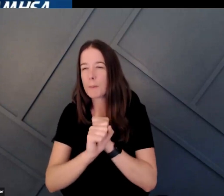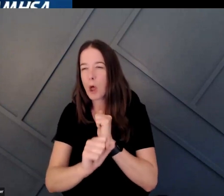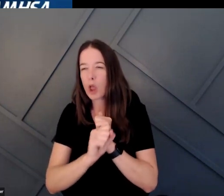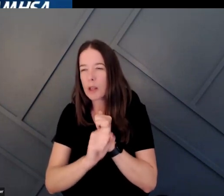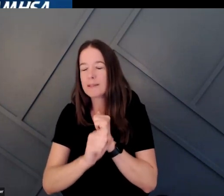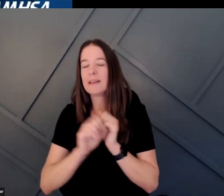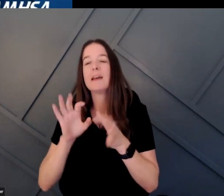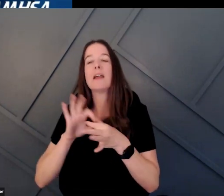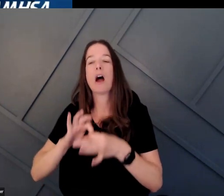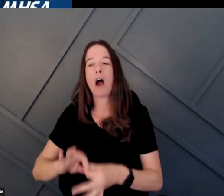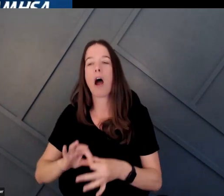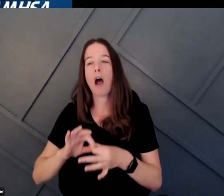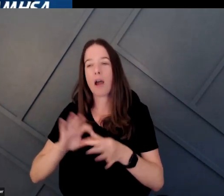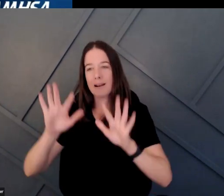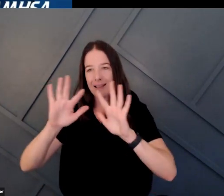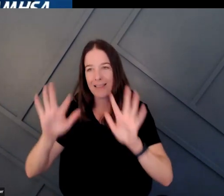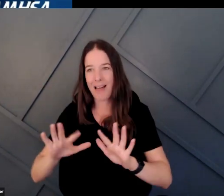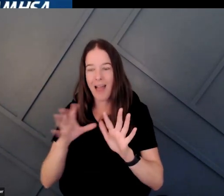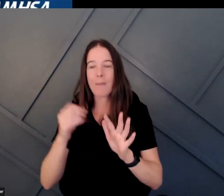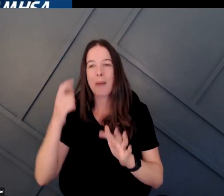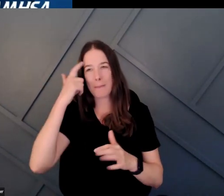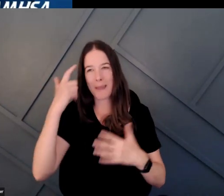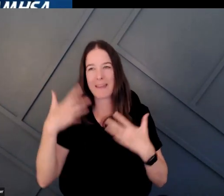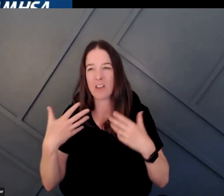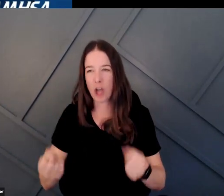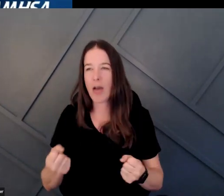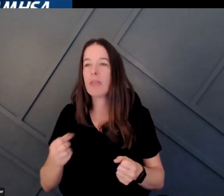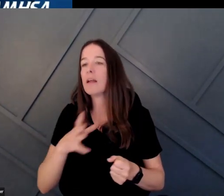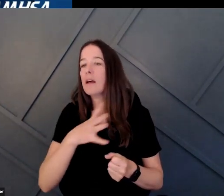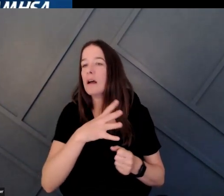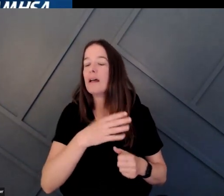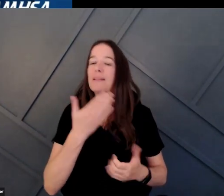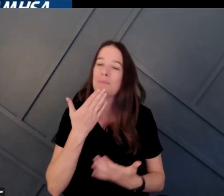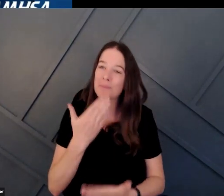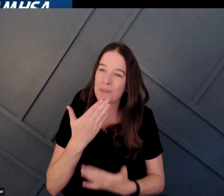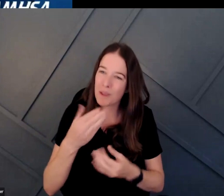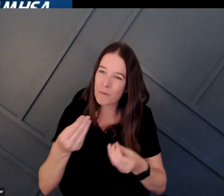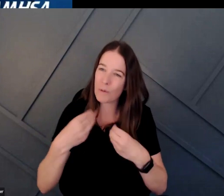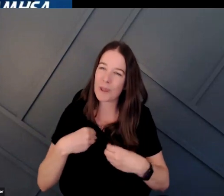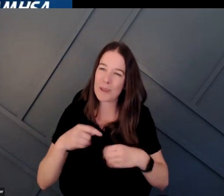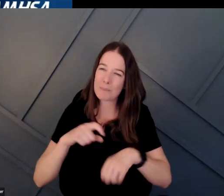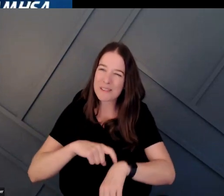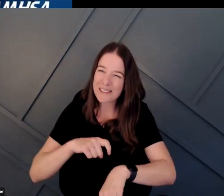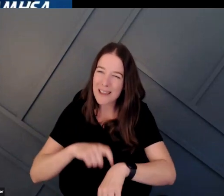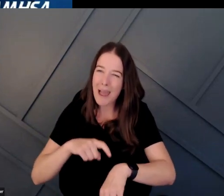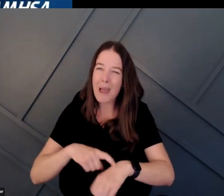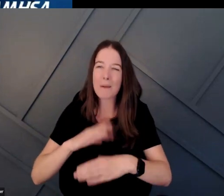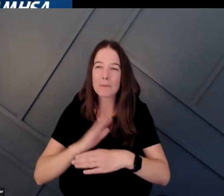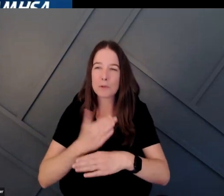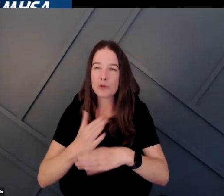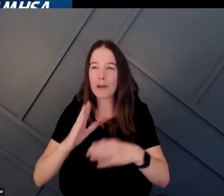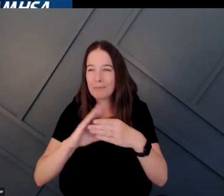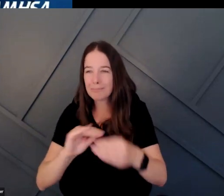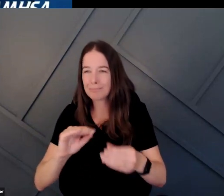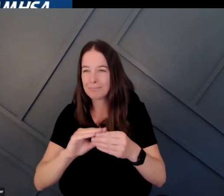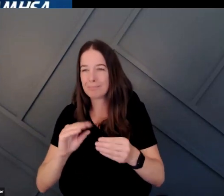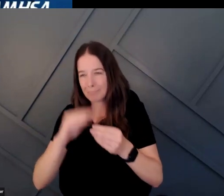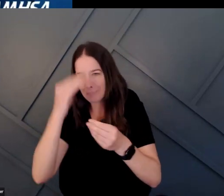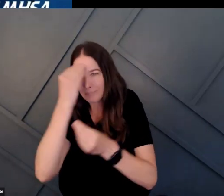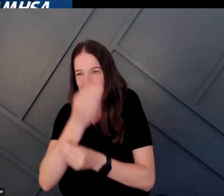behavioral health. Thank you for giving me a chance to make these comments and to share this information. Thank you.